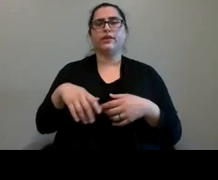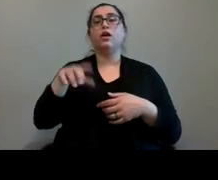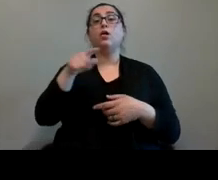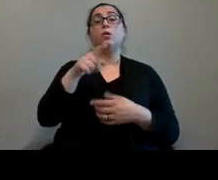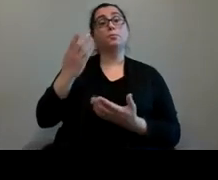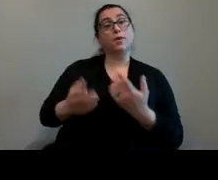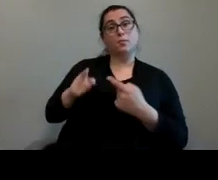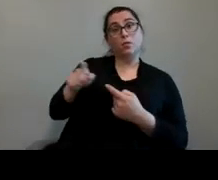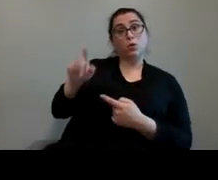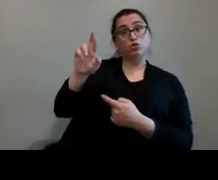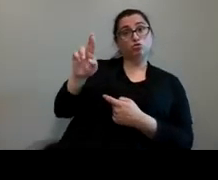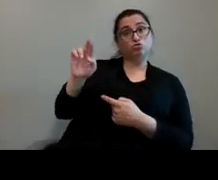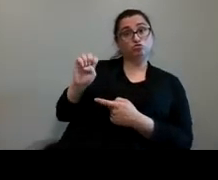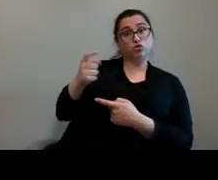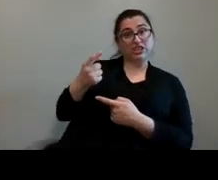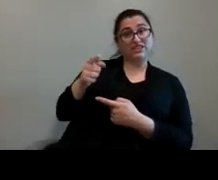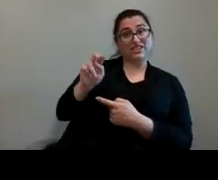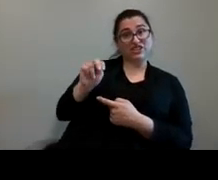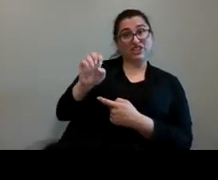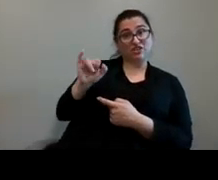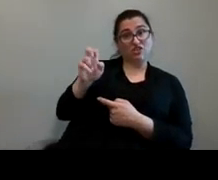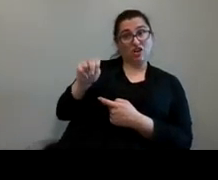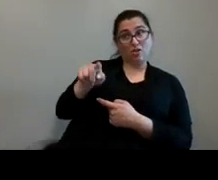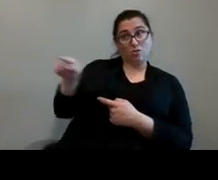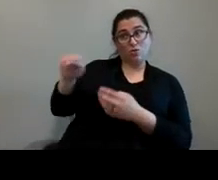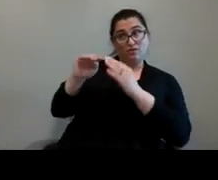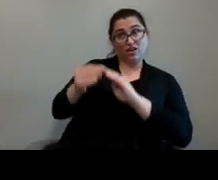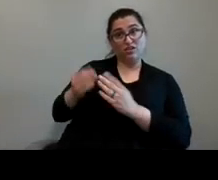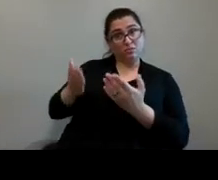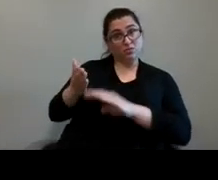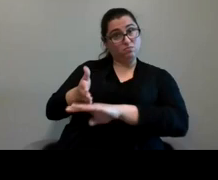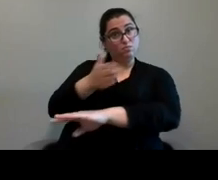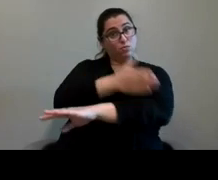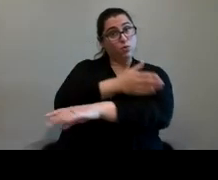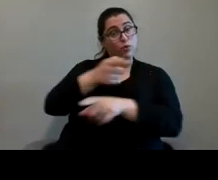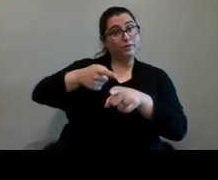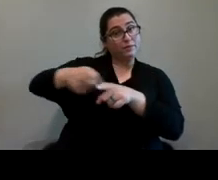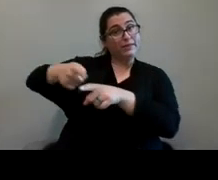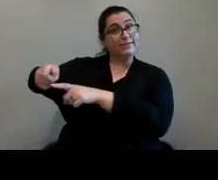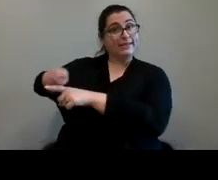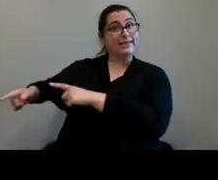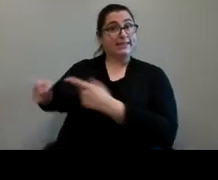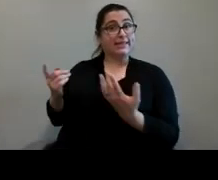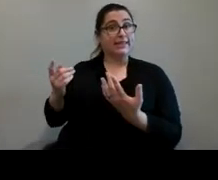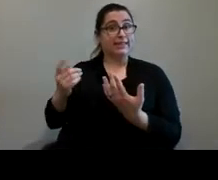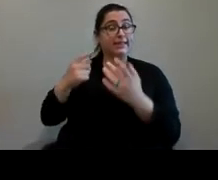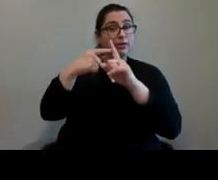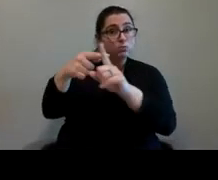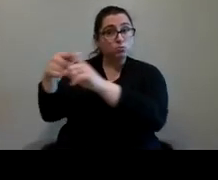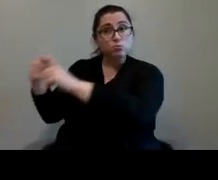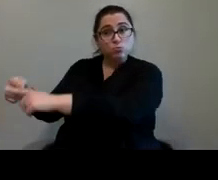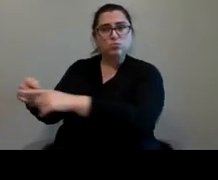actually improving specificity, and maybe maybe a little bit of an increase here, but